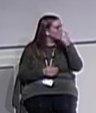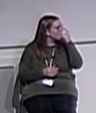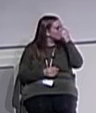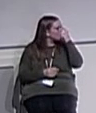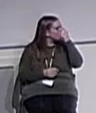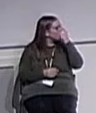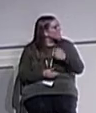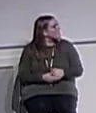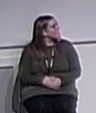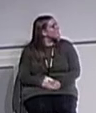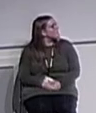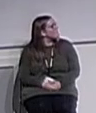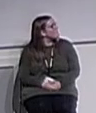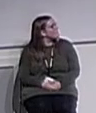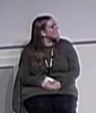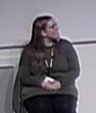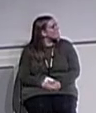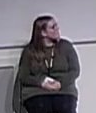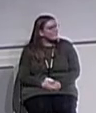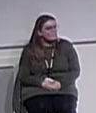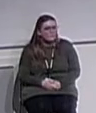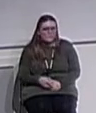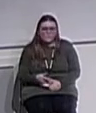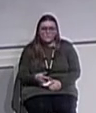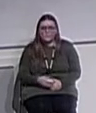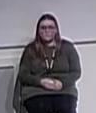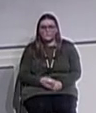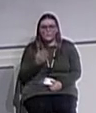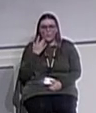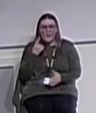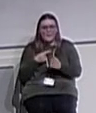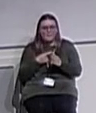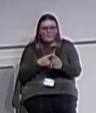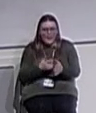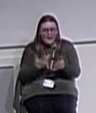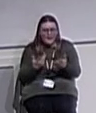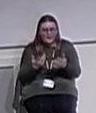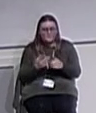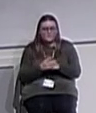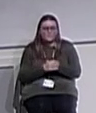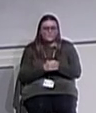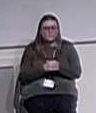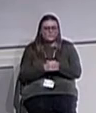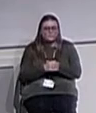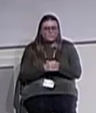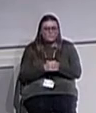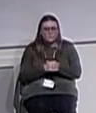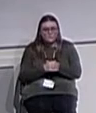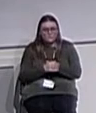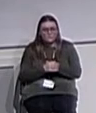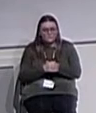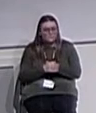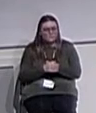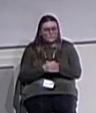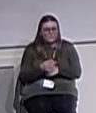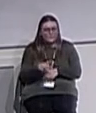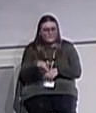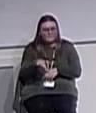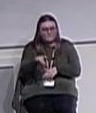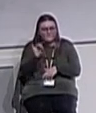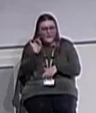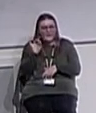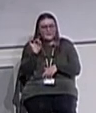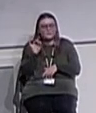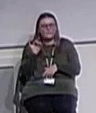Okay. So when you apply to us, as I say, you just need to put us on once, and then when we'll invite you up for an offer holders